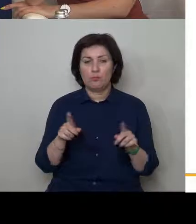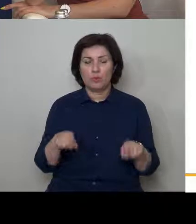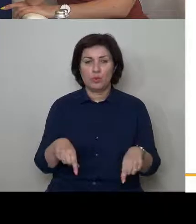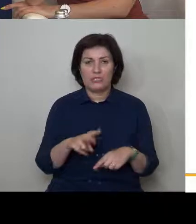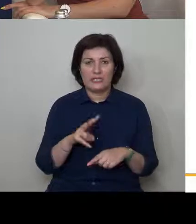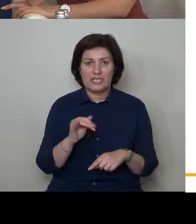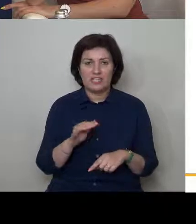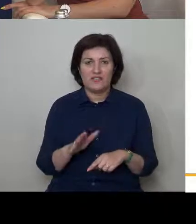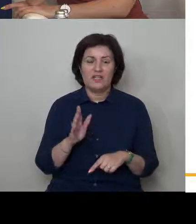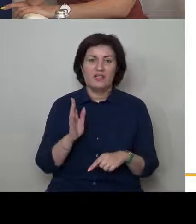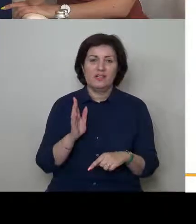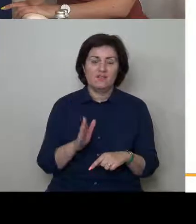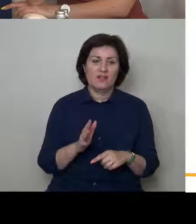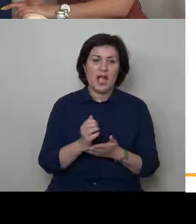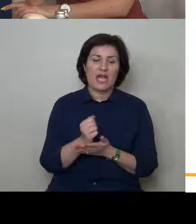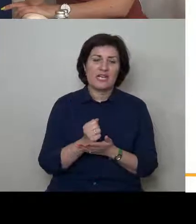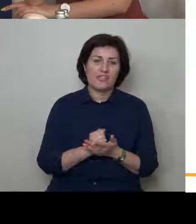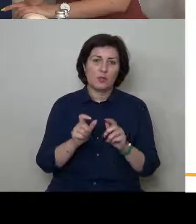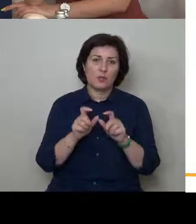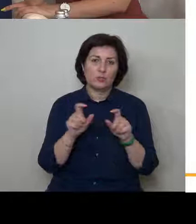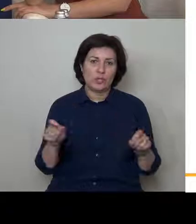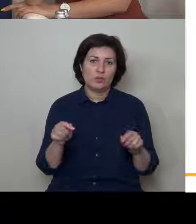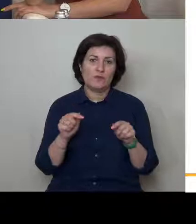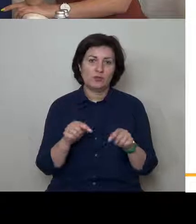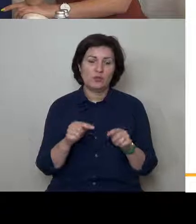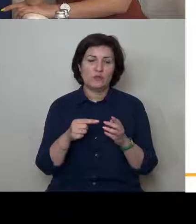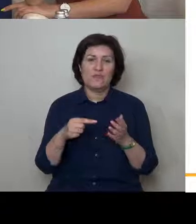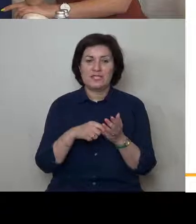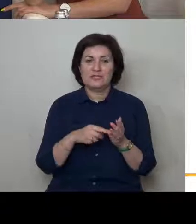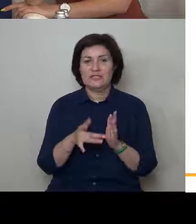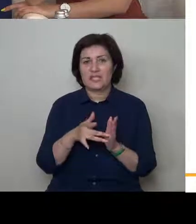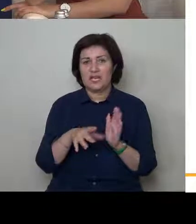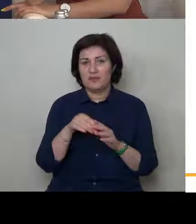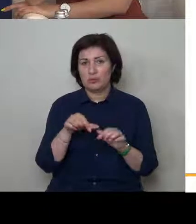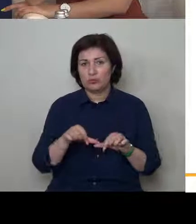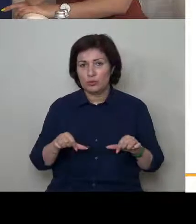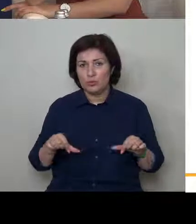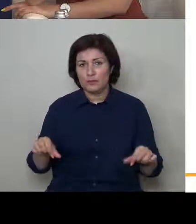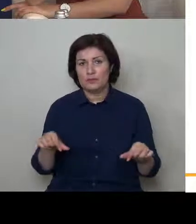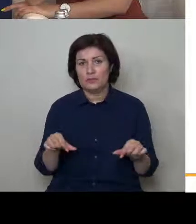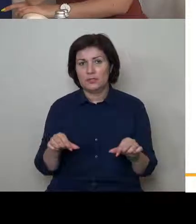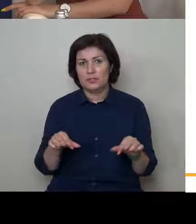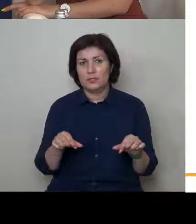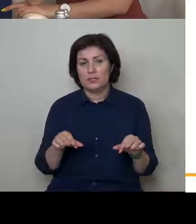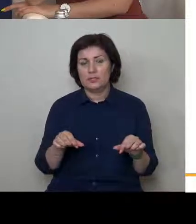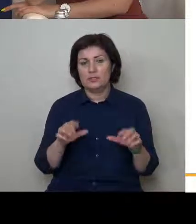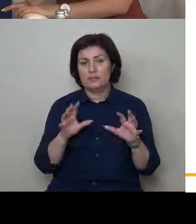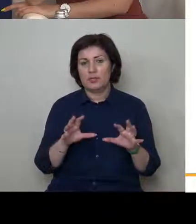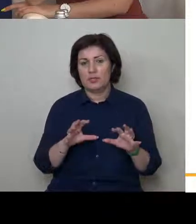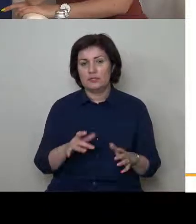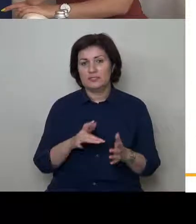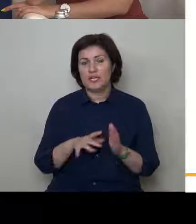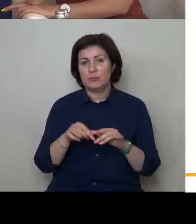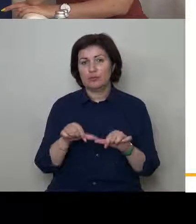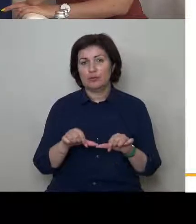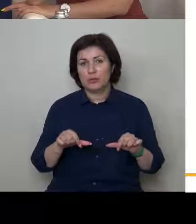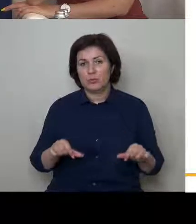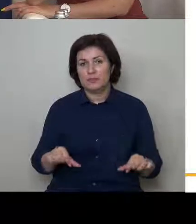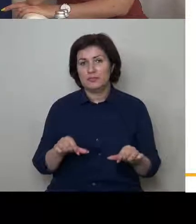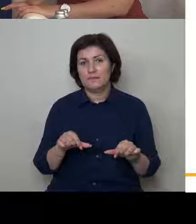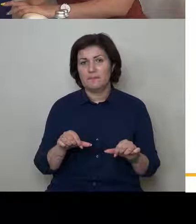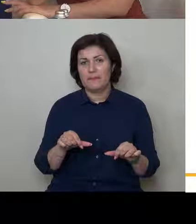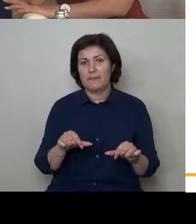article that speaks about destruction of the ballots at the archives, where it says at the CEC as well.